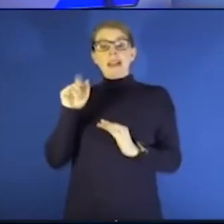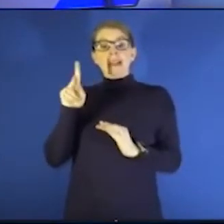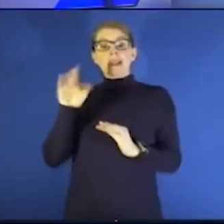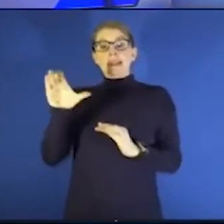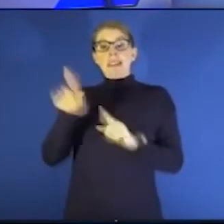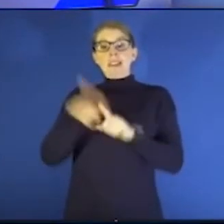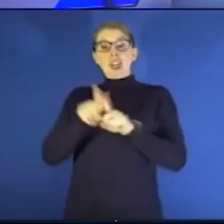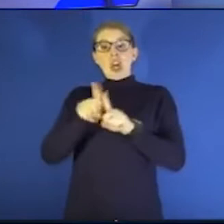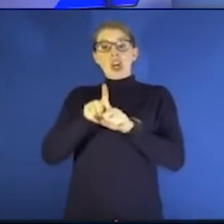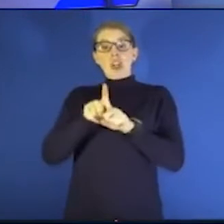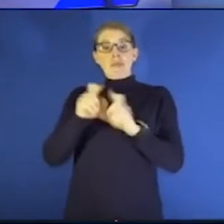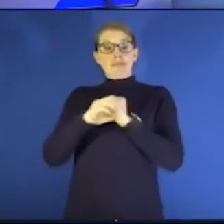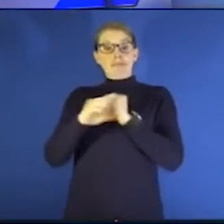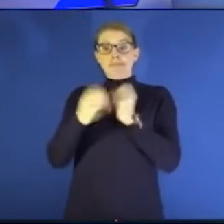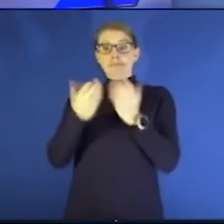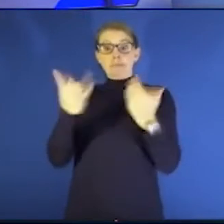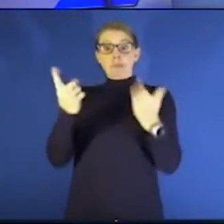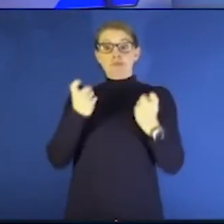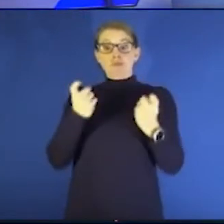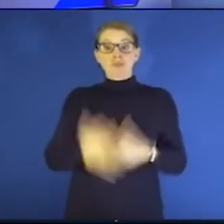question.